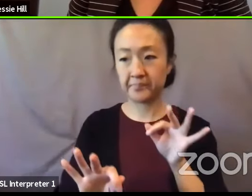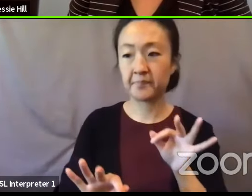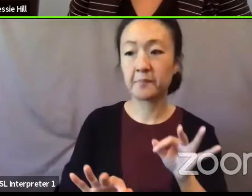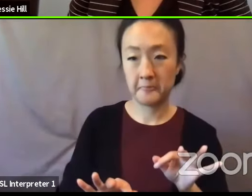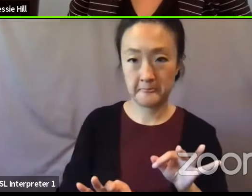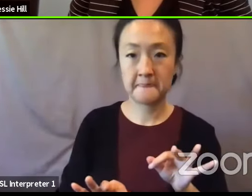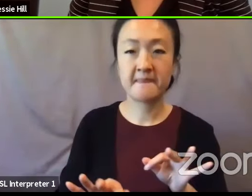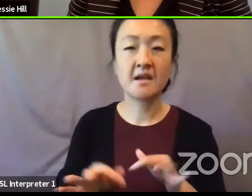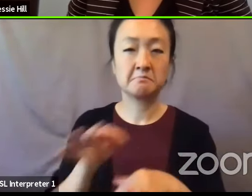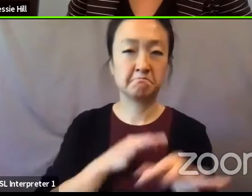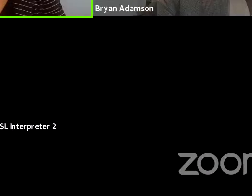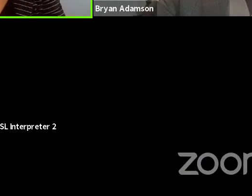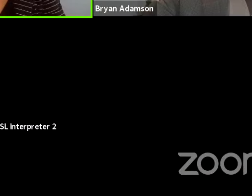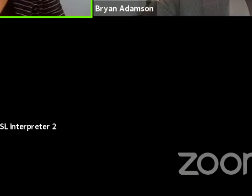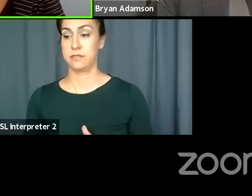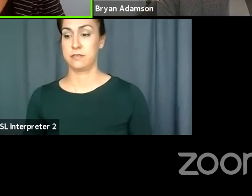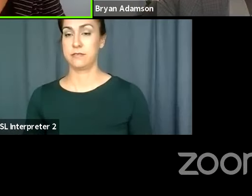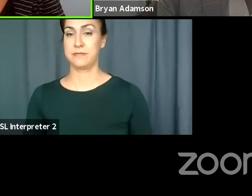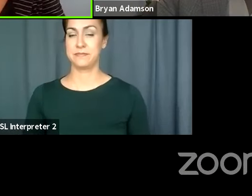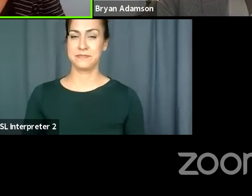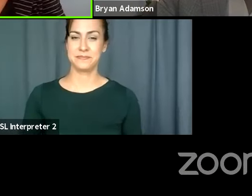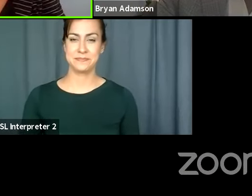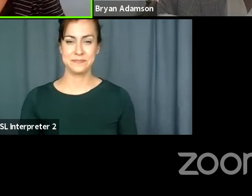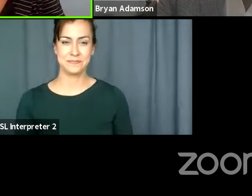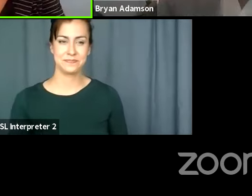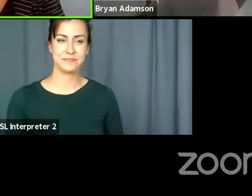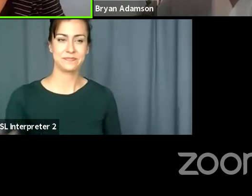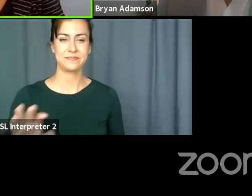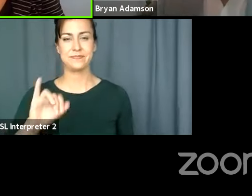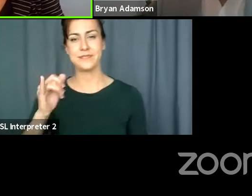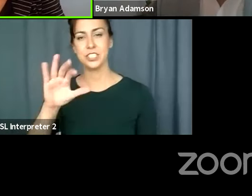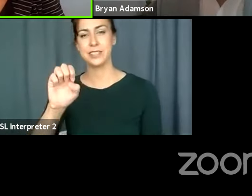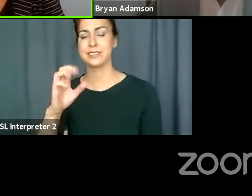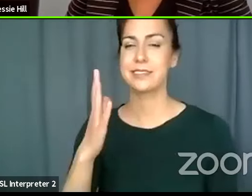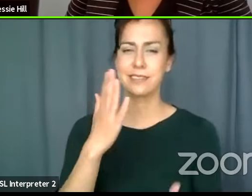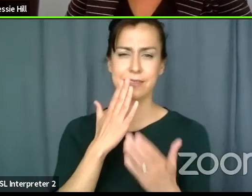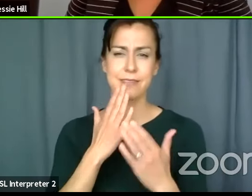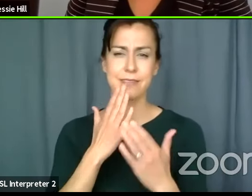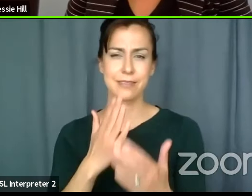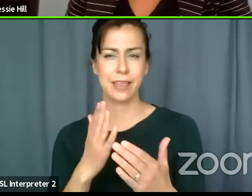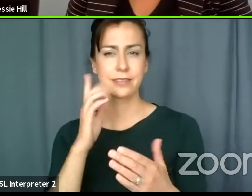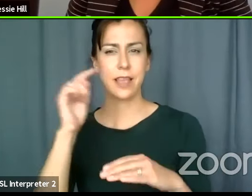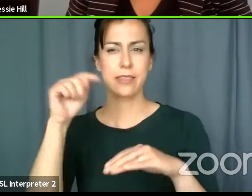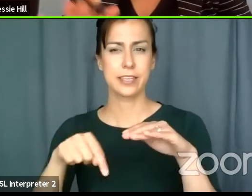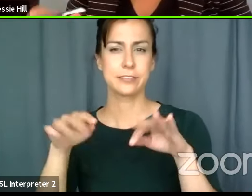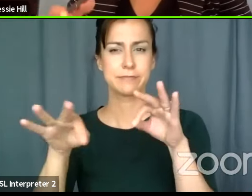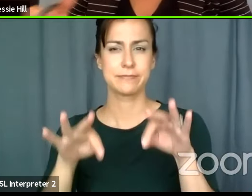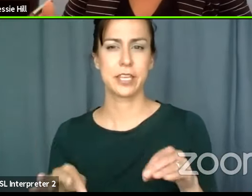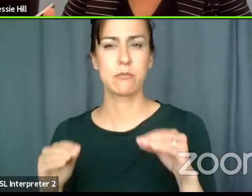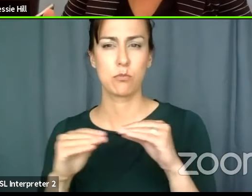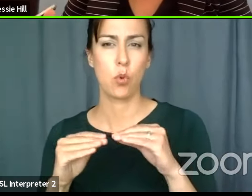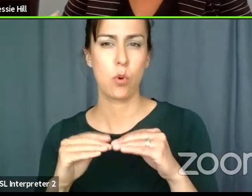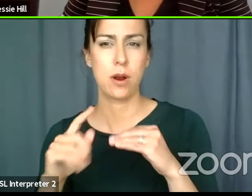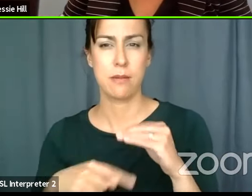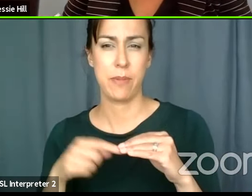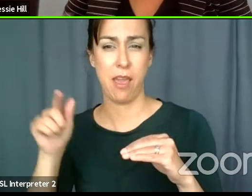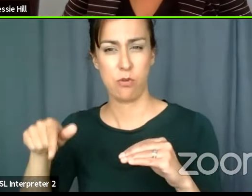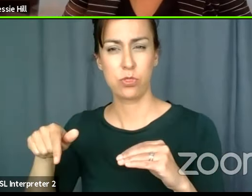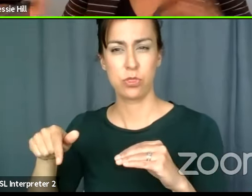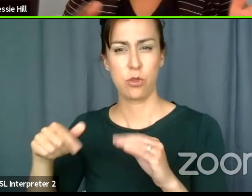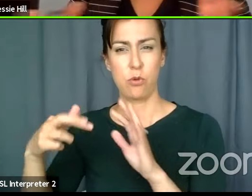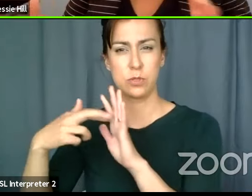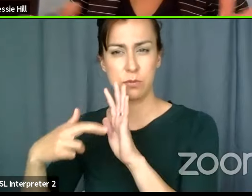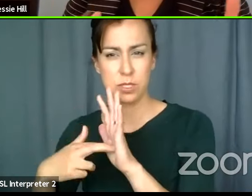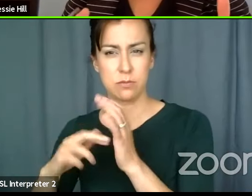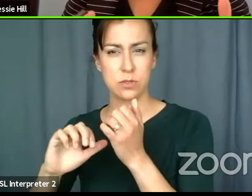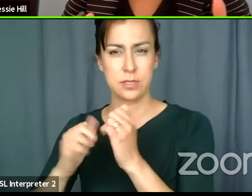Thanks. Yeah, I think we'll get into a little bit more about how these principles kind of play out in the current controversies, the